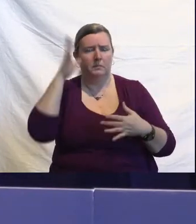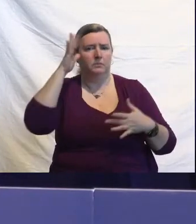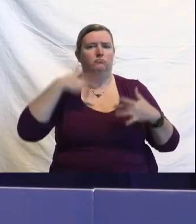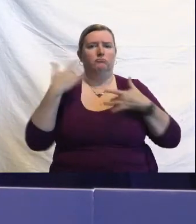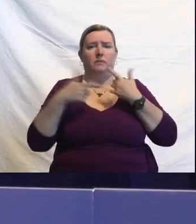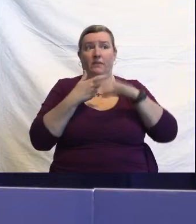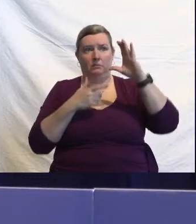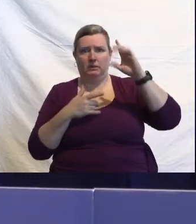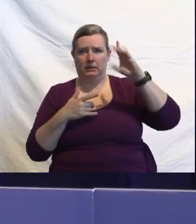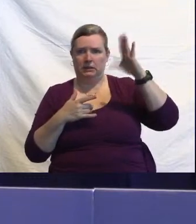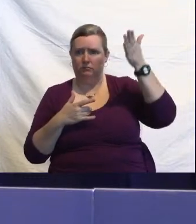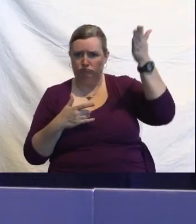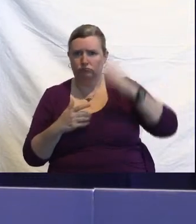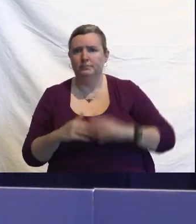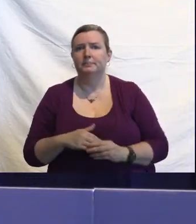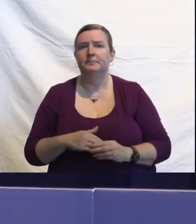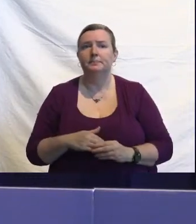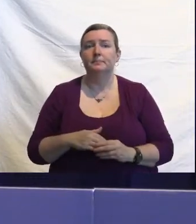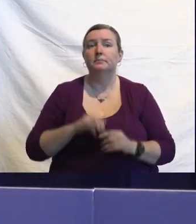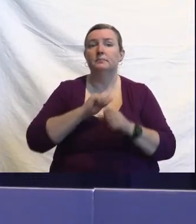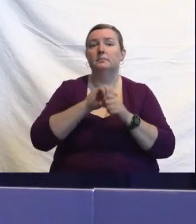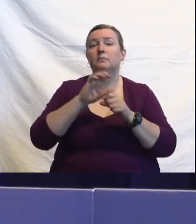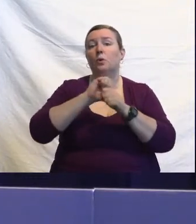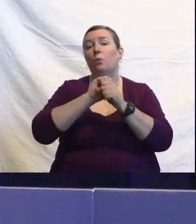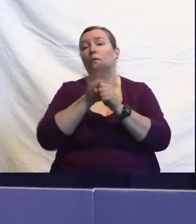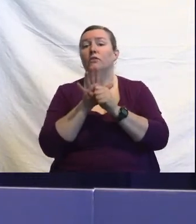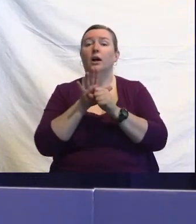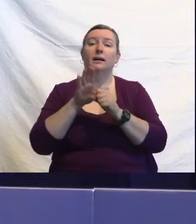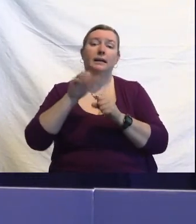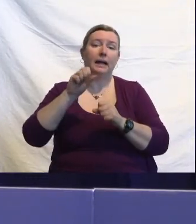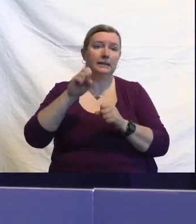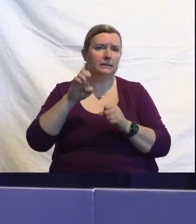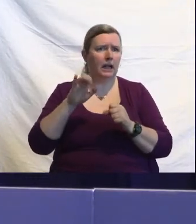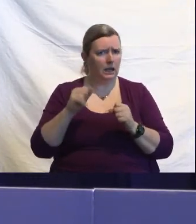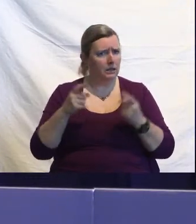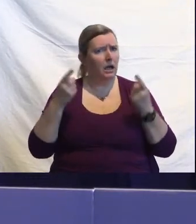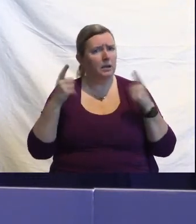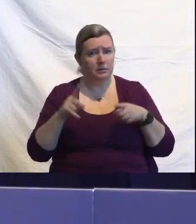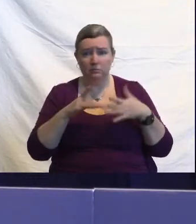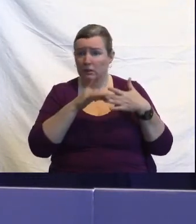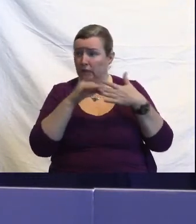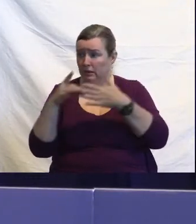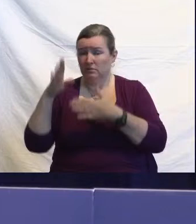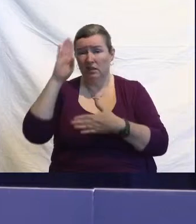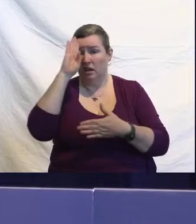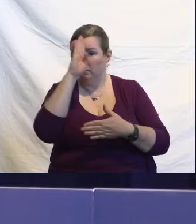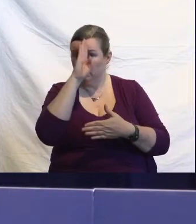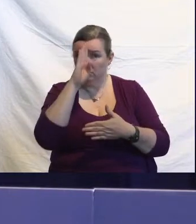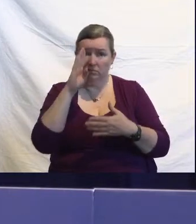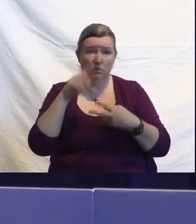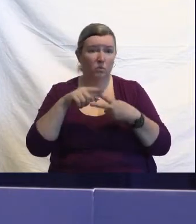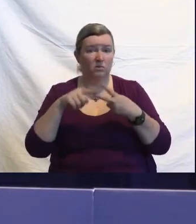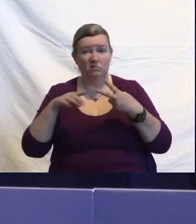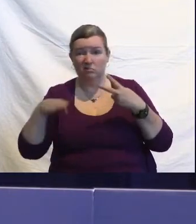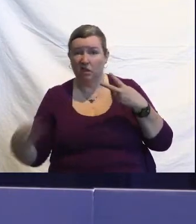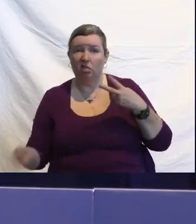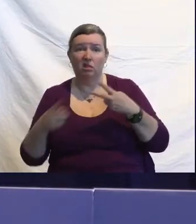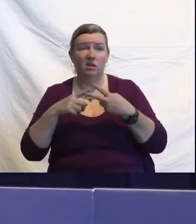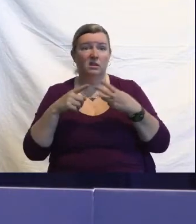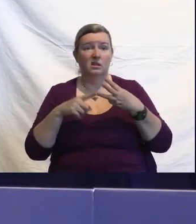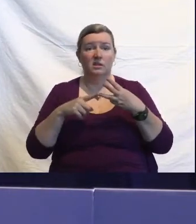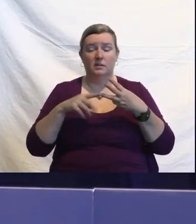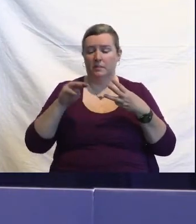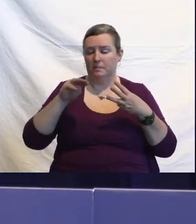cases in children can result in hospitalizations, deaths, multisystem inflammatory syndrome in